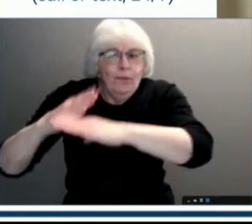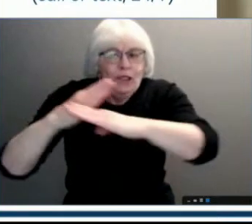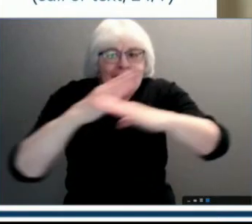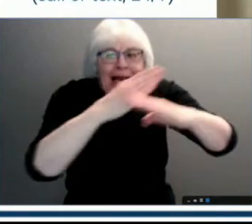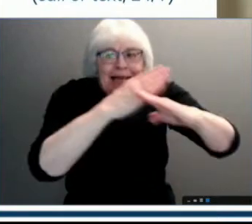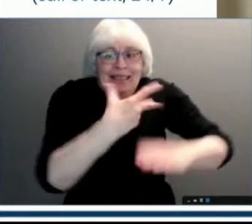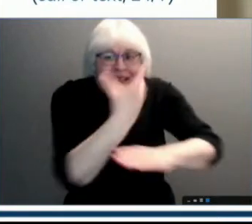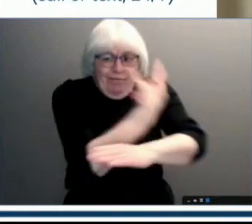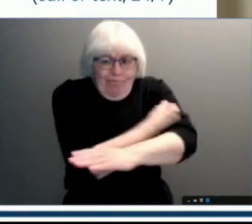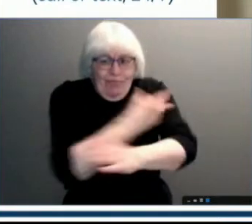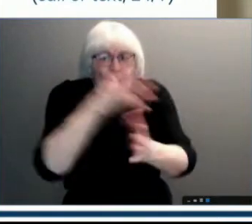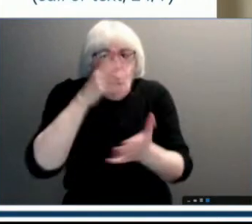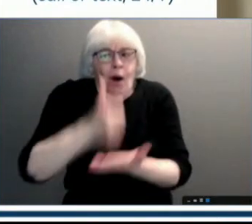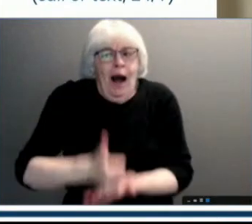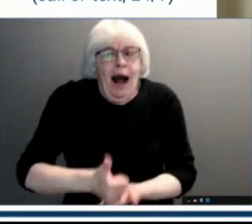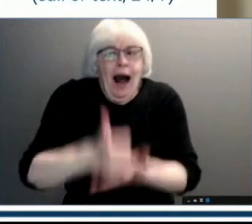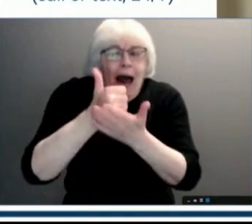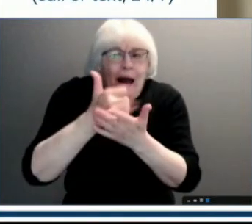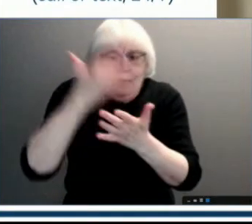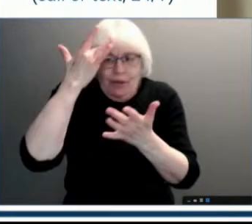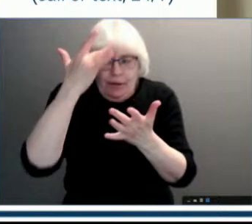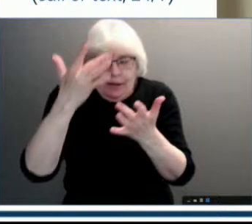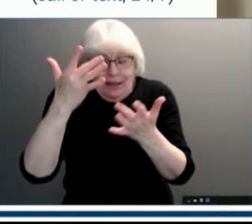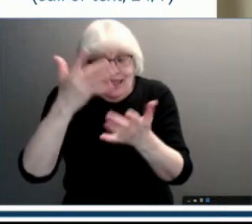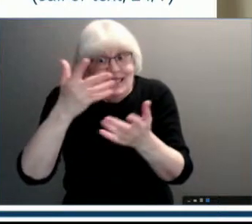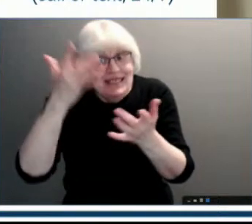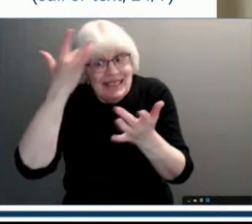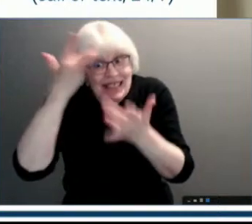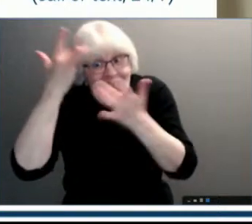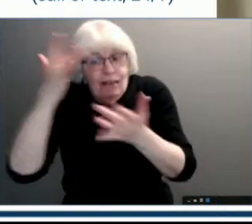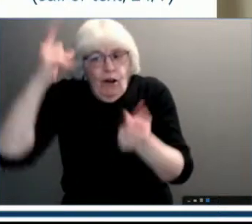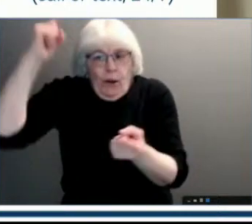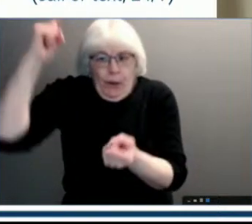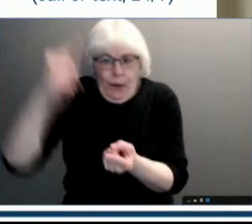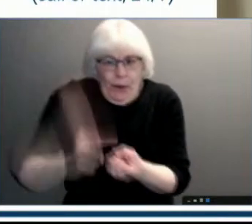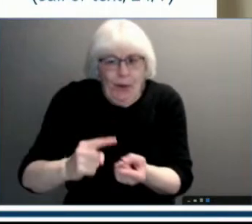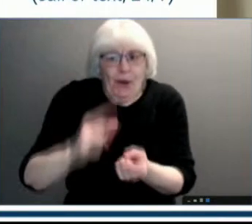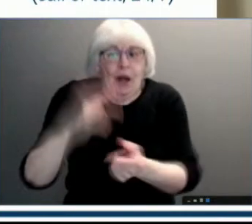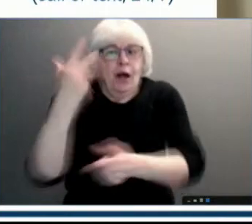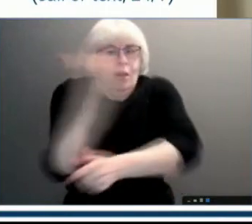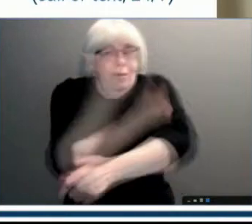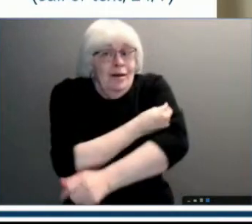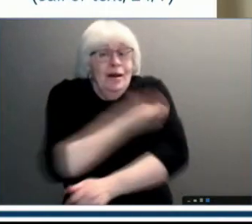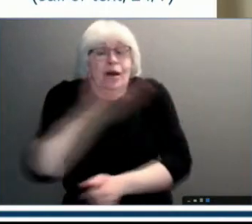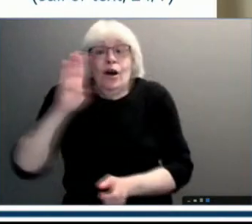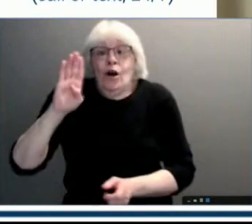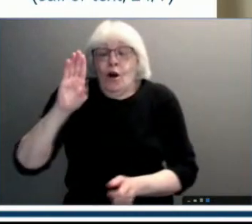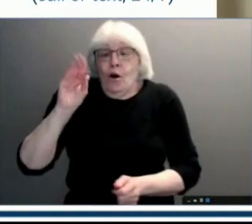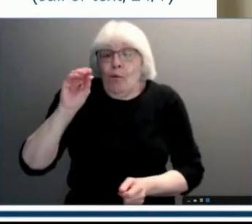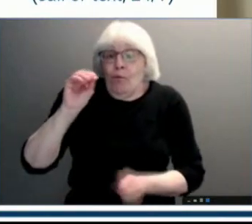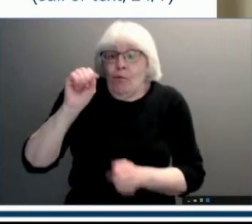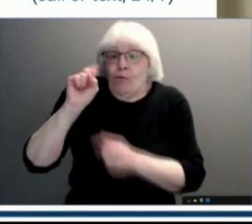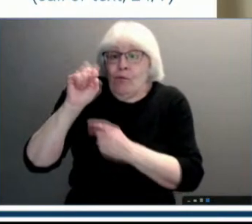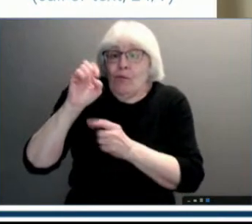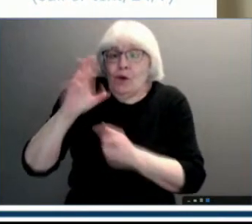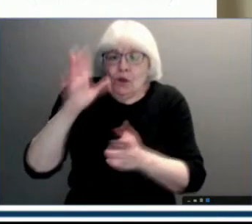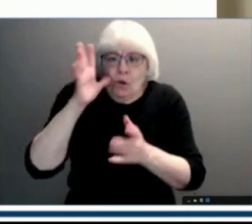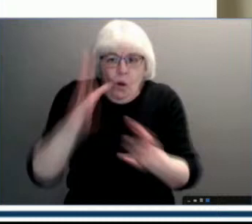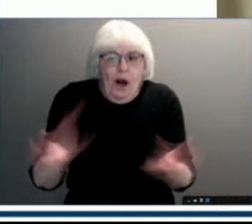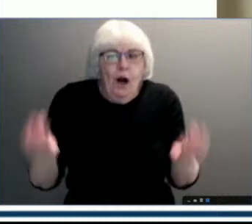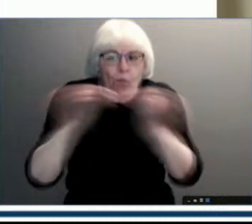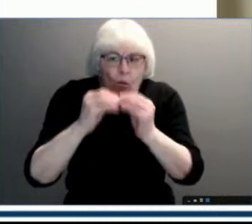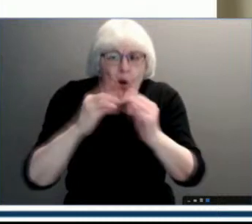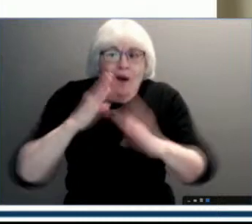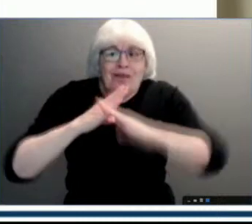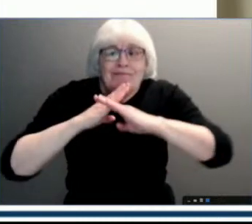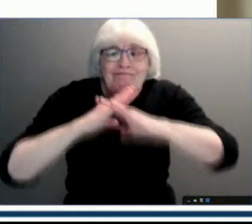know the booster provides increased protection. I know everyone is eager to get their booster shot, but on boosters, we're